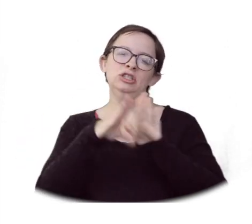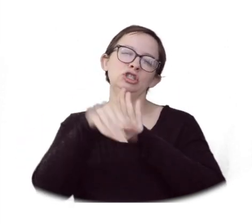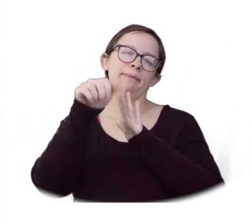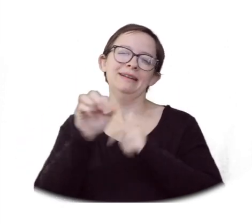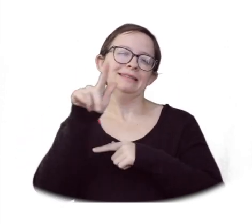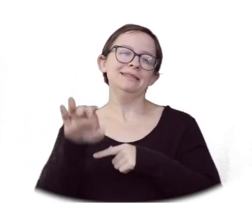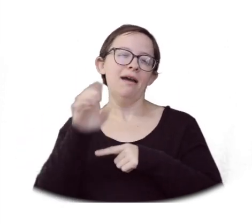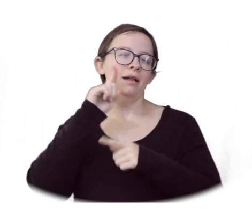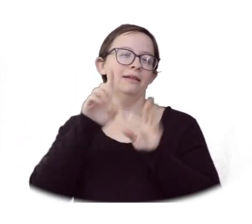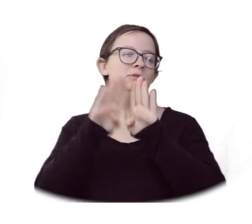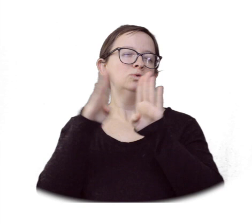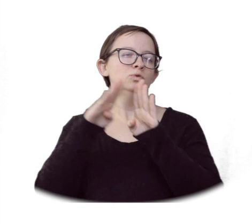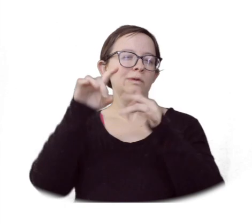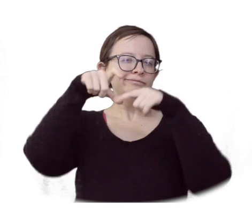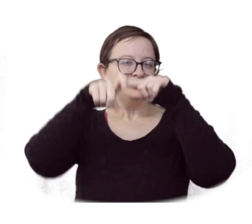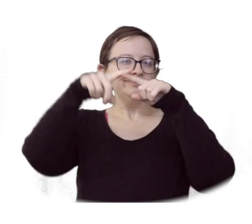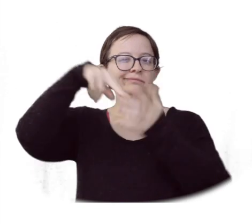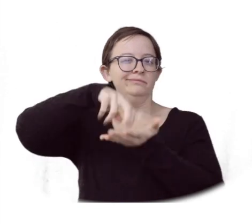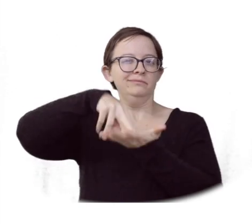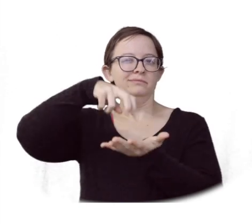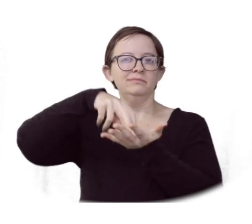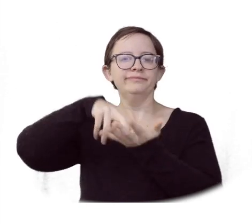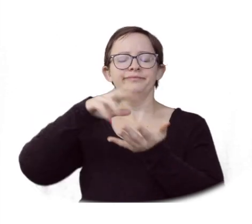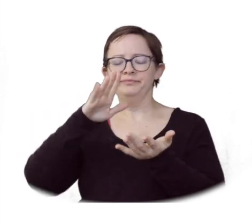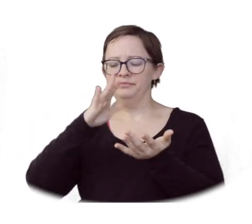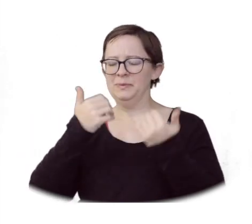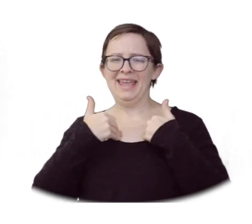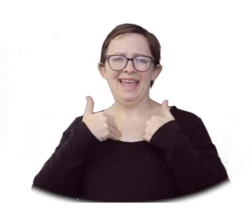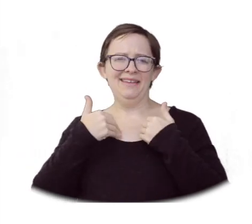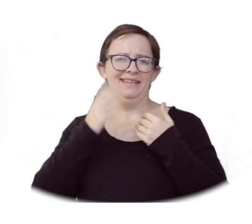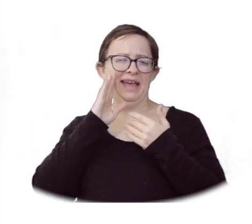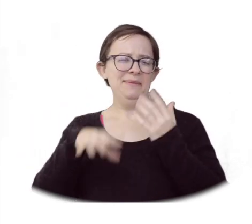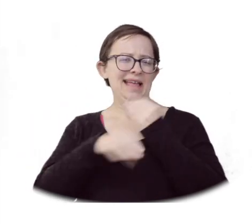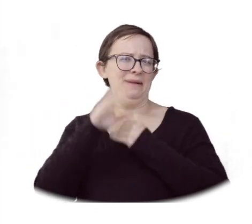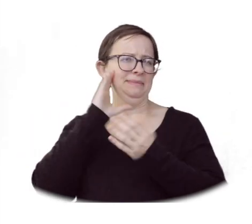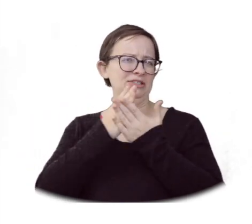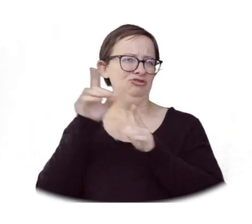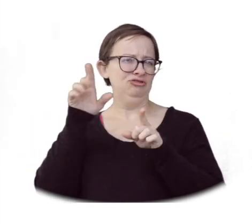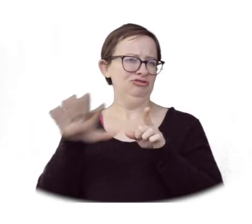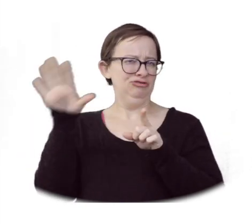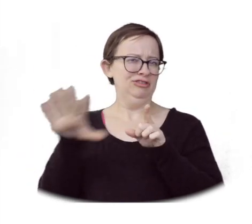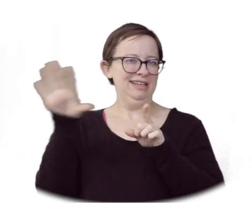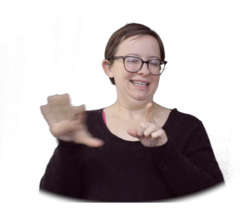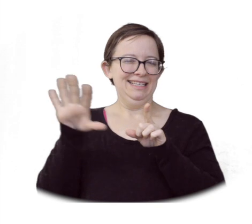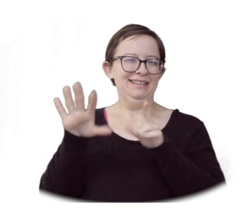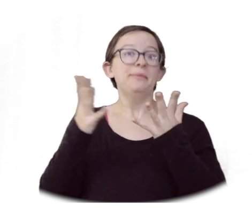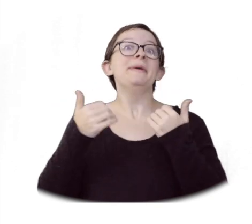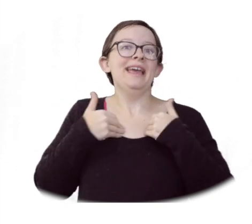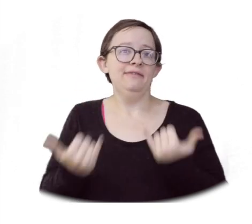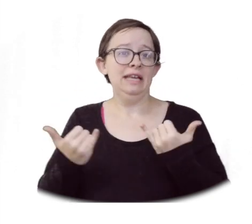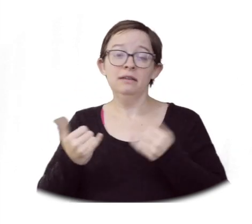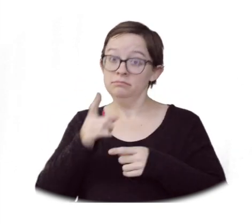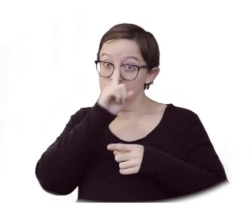it's a, cheaper style of the door jumper. We actually have, I'll put a picture right here